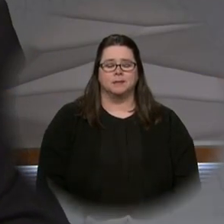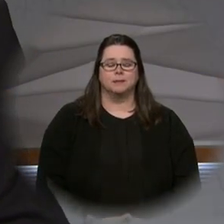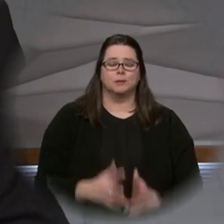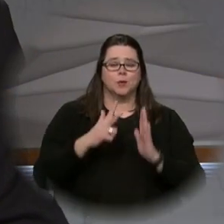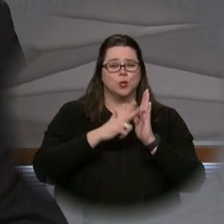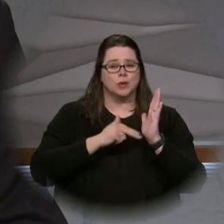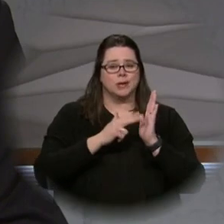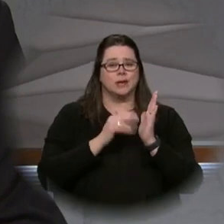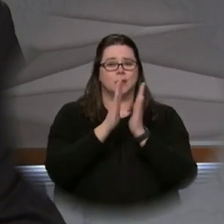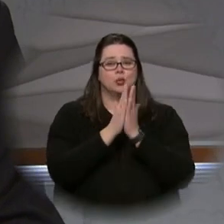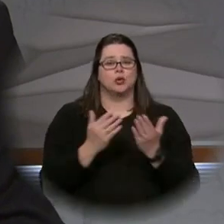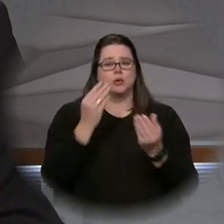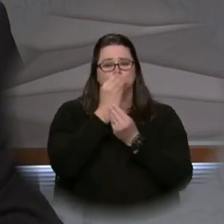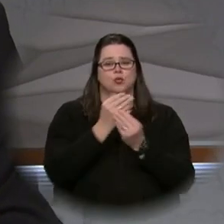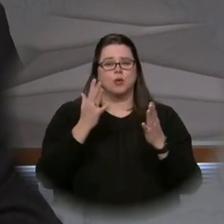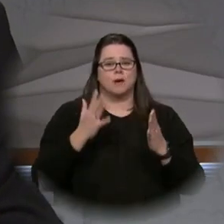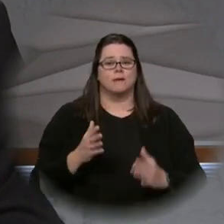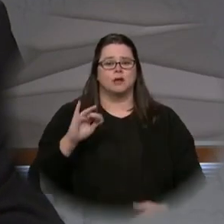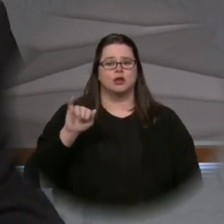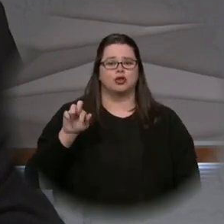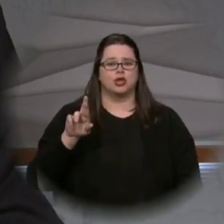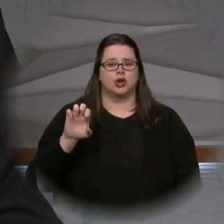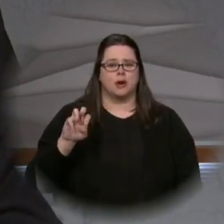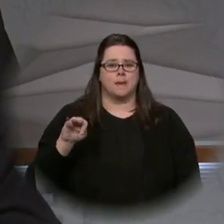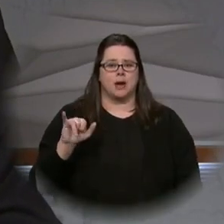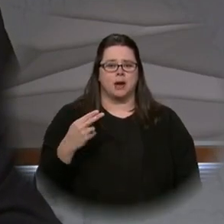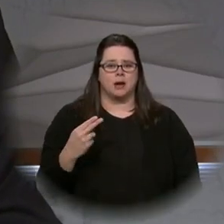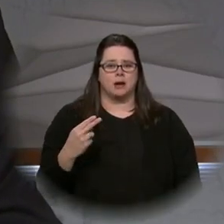A reading from the book of the prophet Jeremiah.